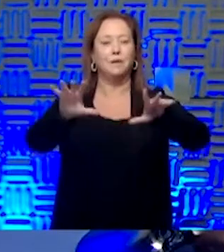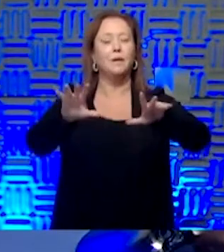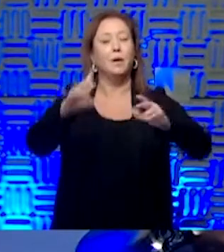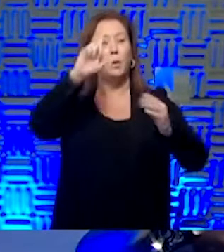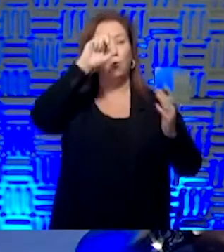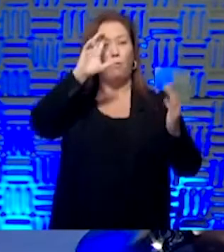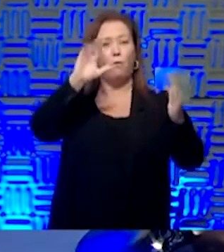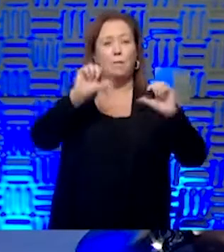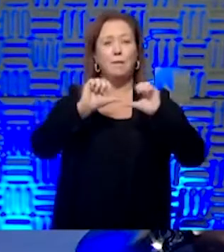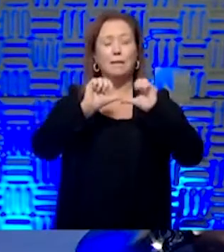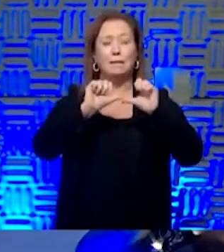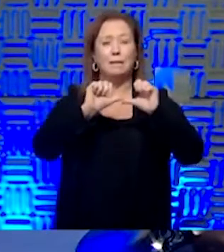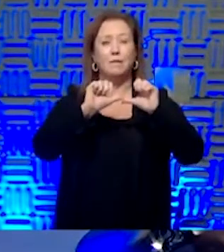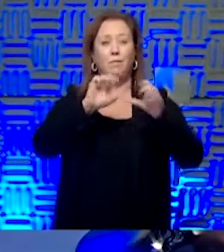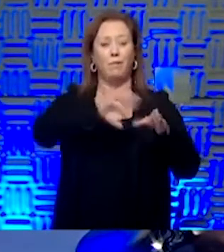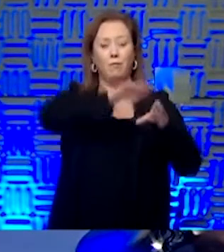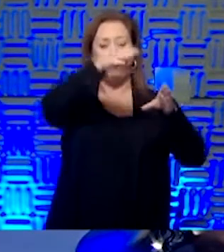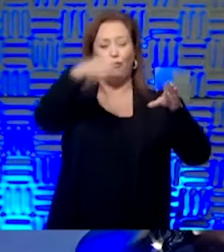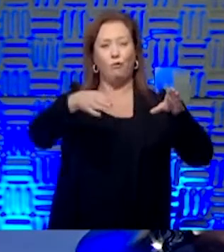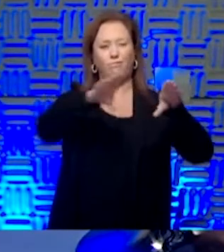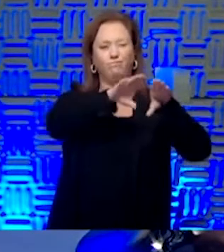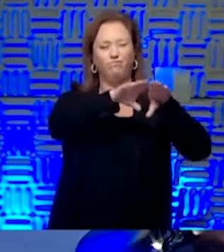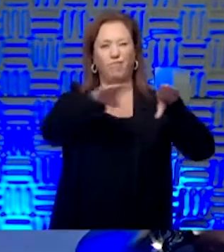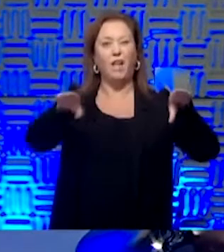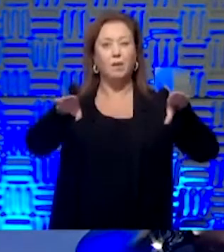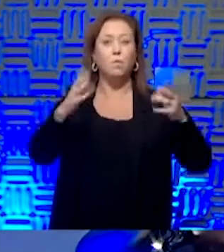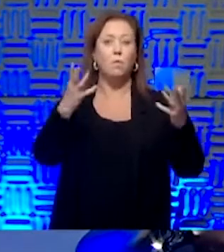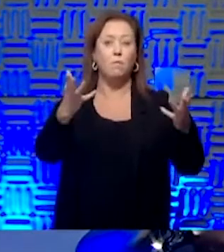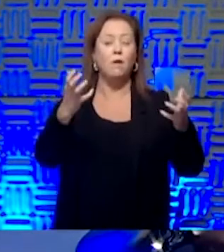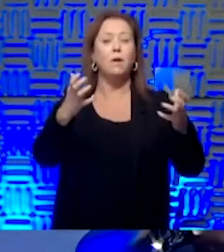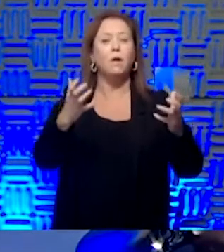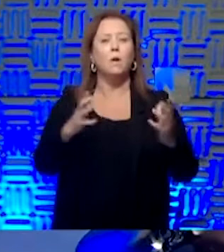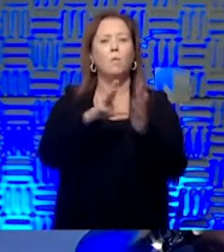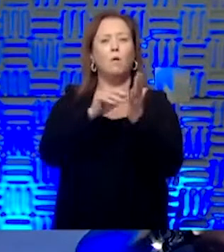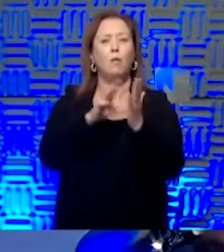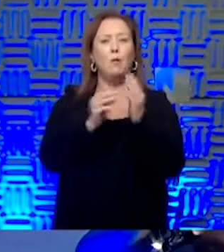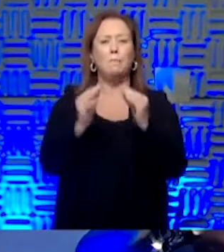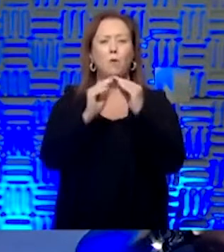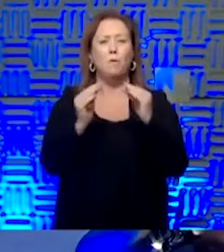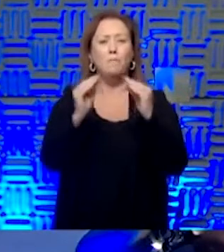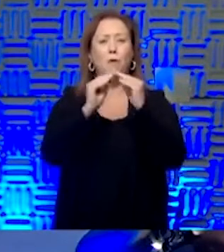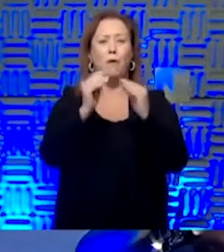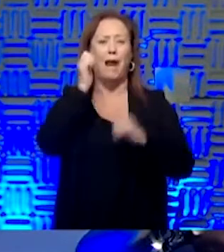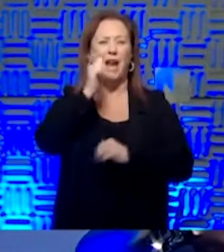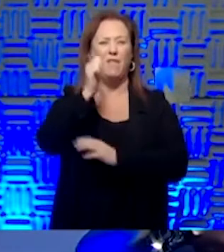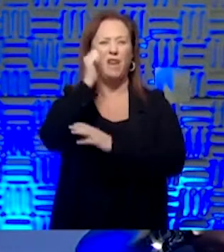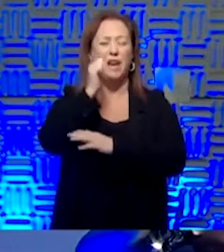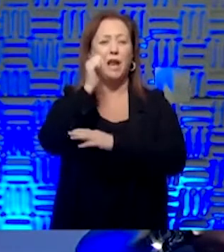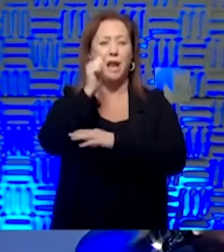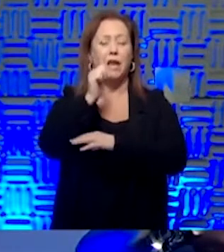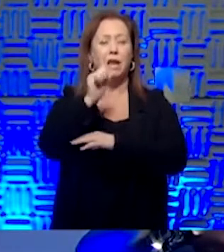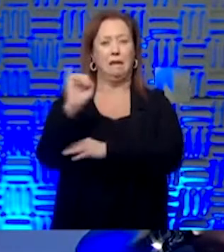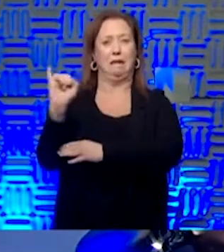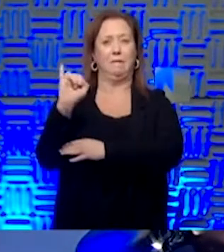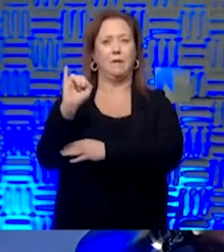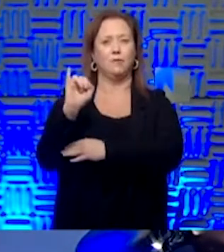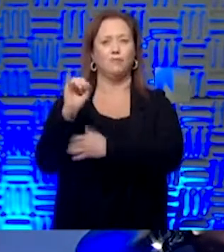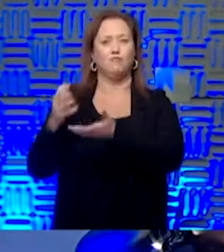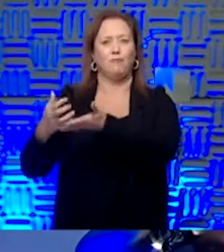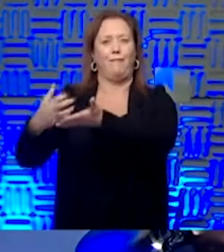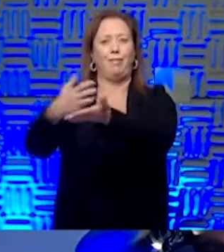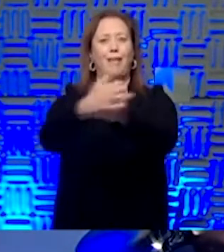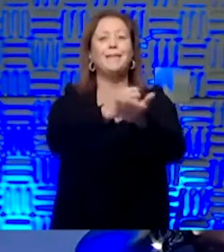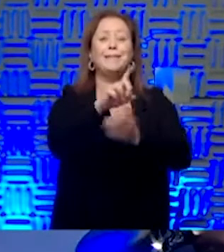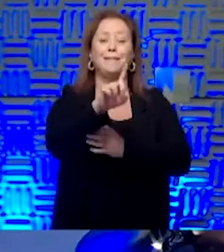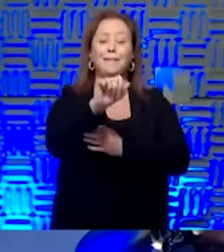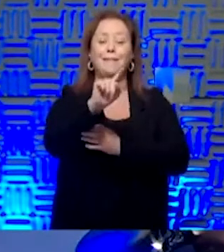to continue to flatten the curve. You know, we still are learning more and more about the virus every day and the infections. We're getting good data now from the